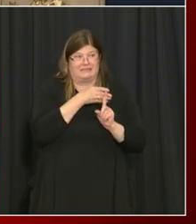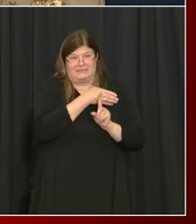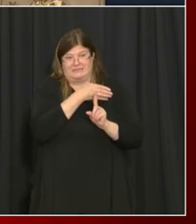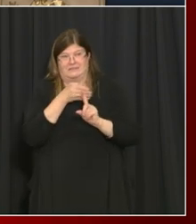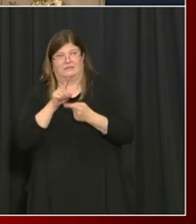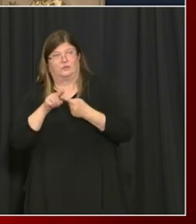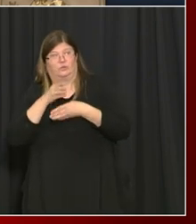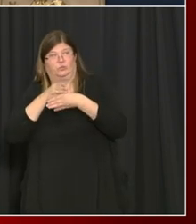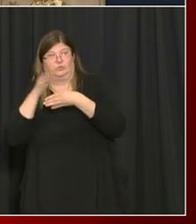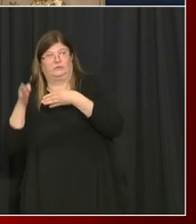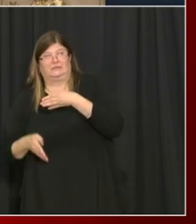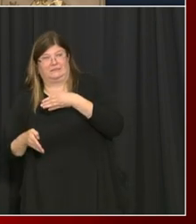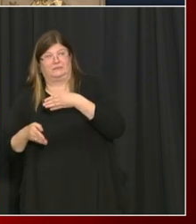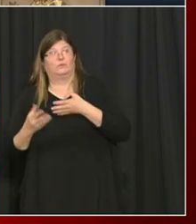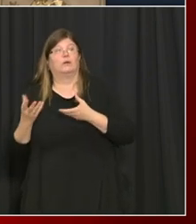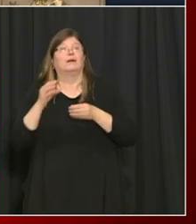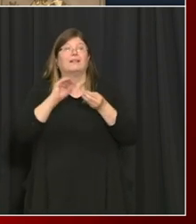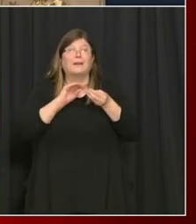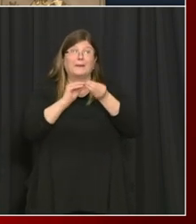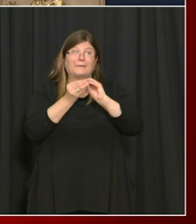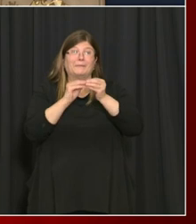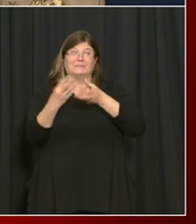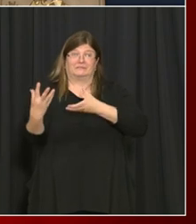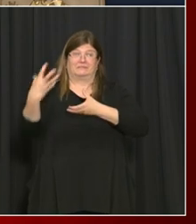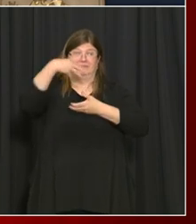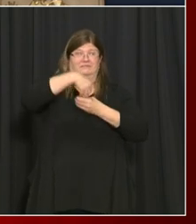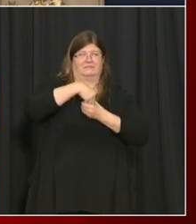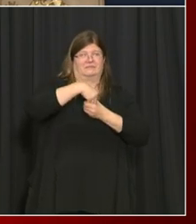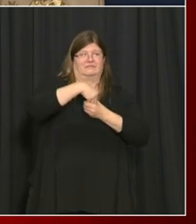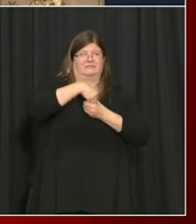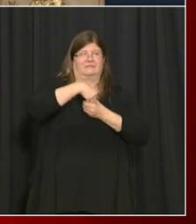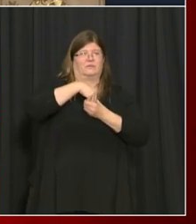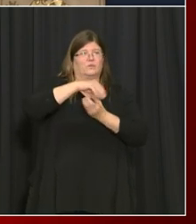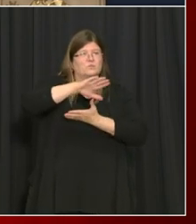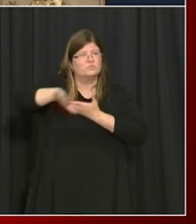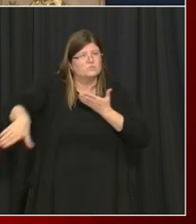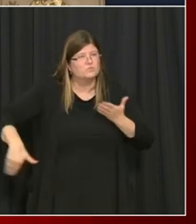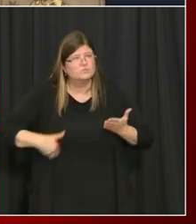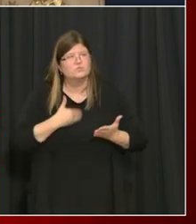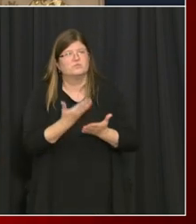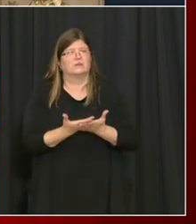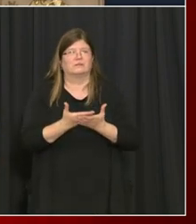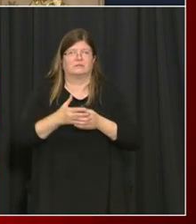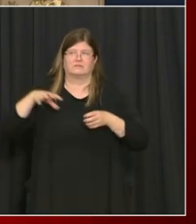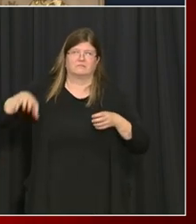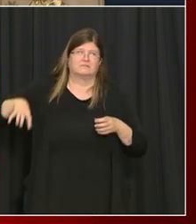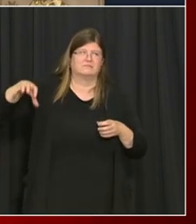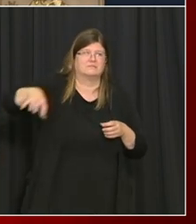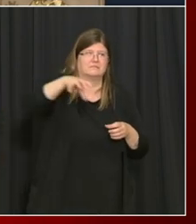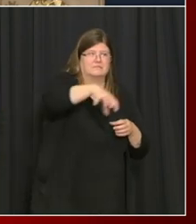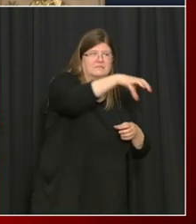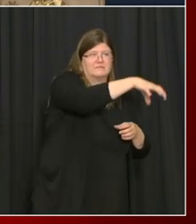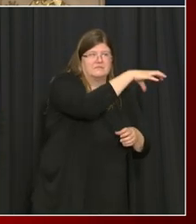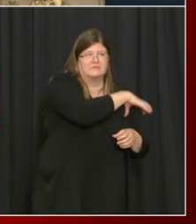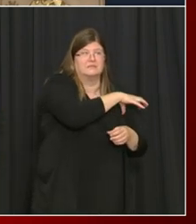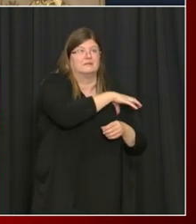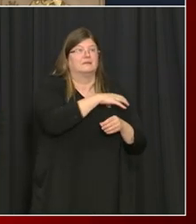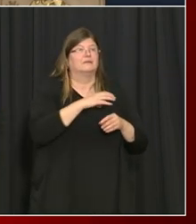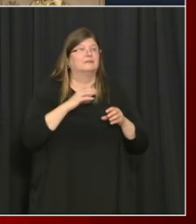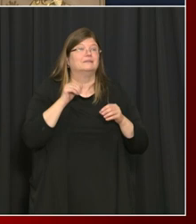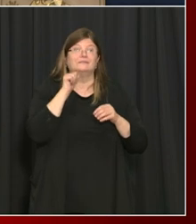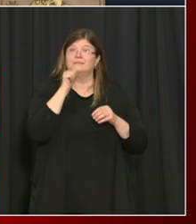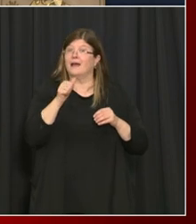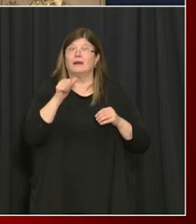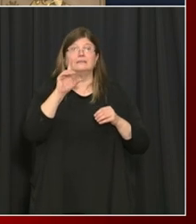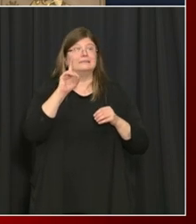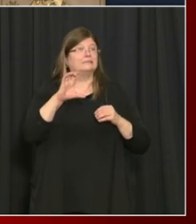That number overall tested included all jurisdictions, and so when the non-DC residents were removed,